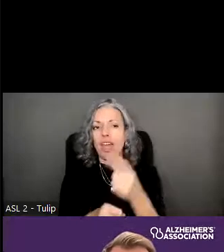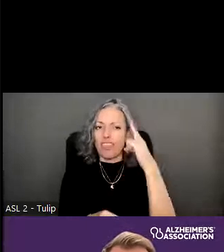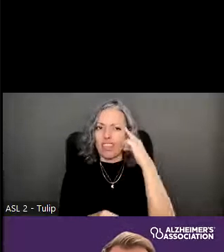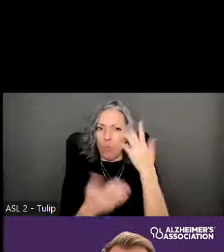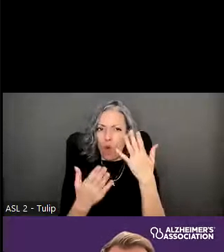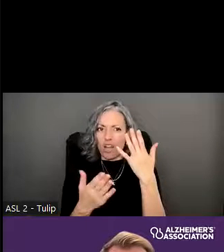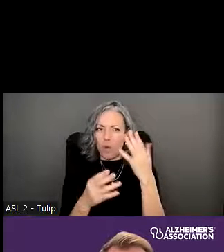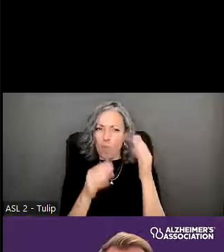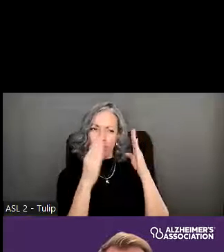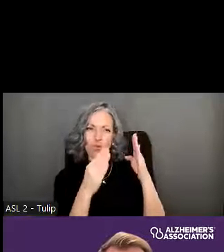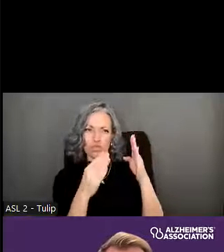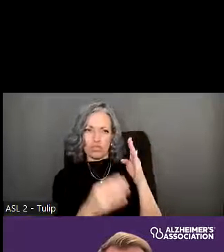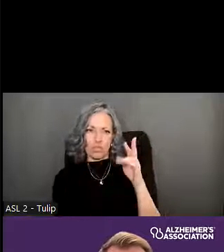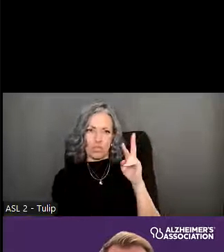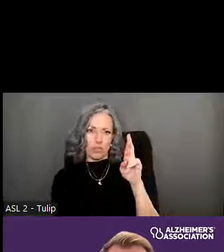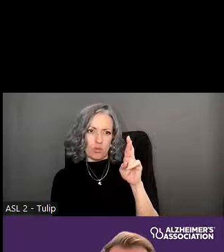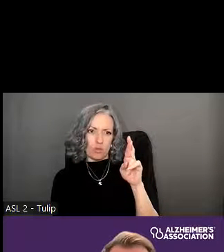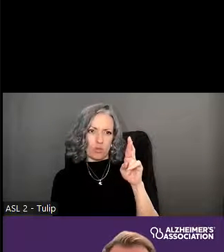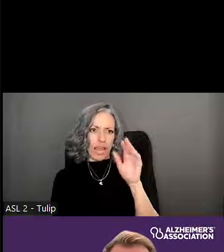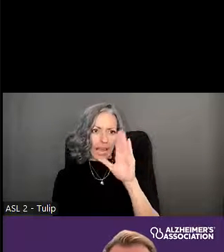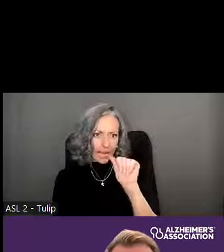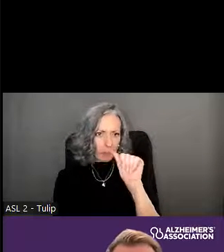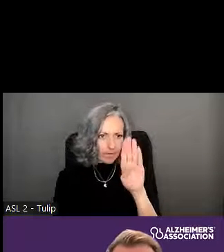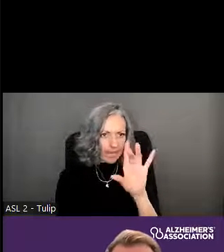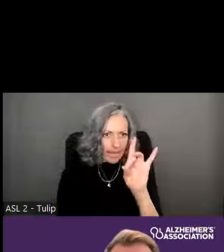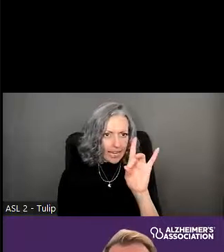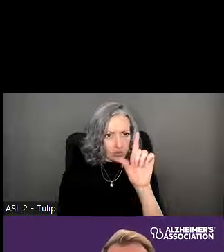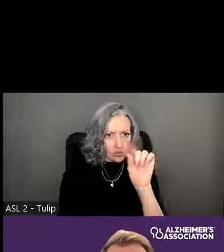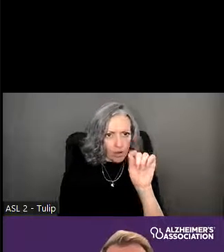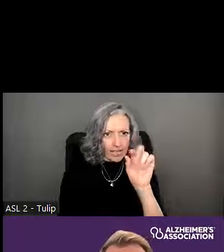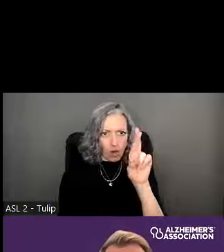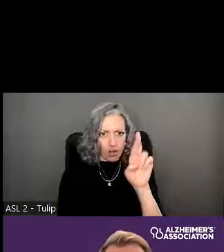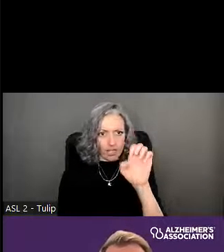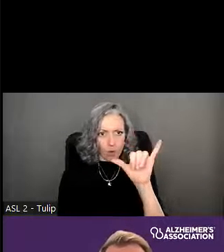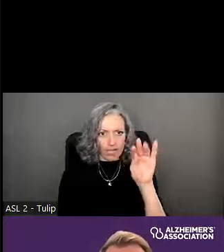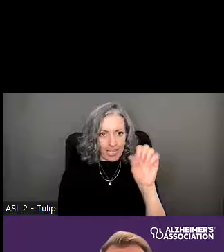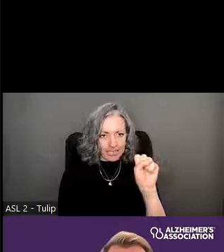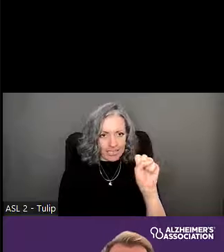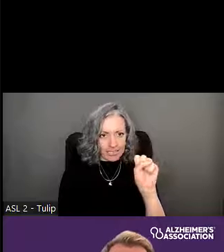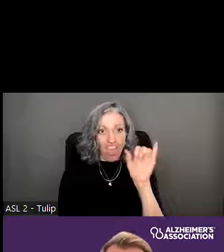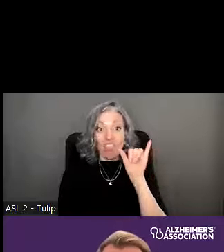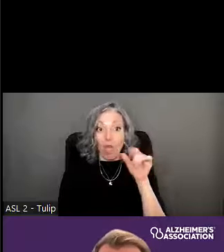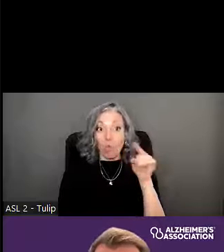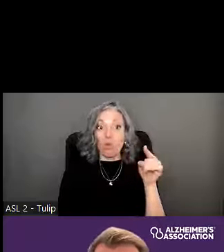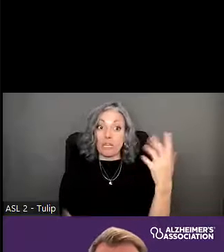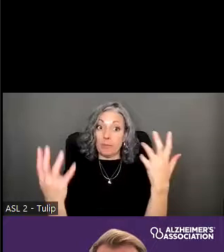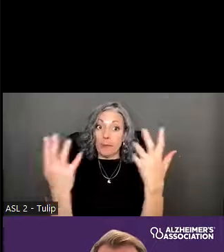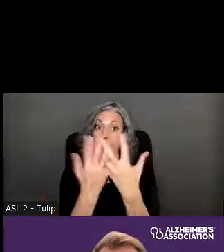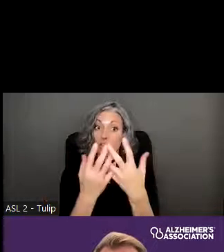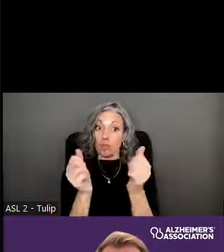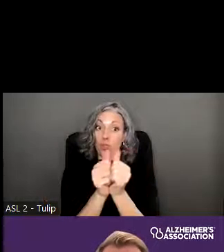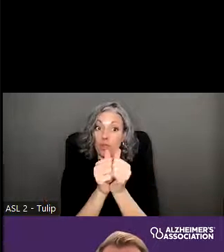call out is the Reyes bill. That's the AB 820. That will need to be harmonized with